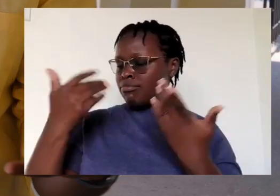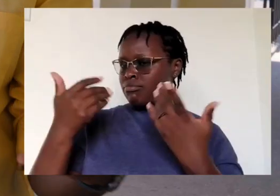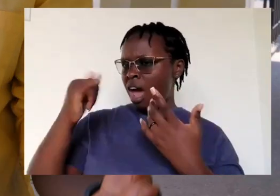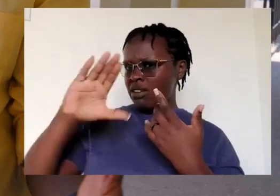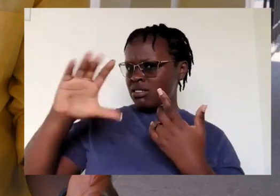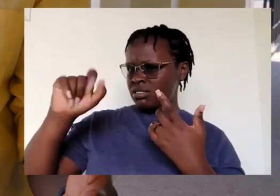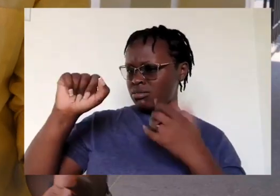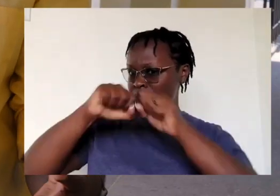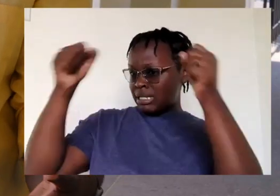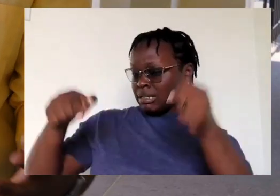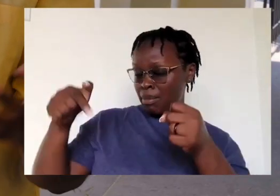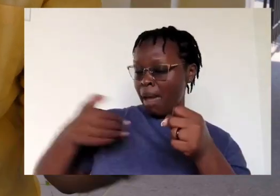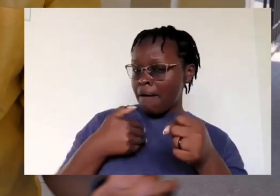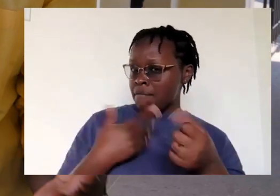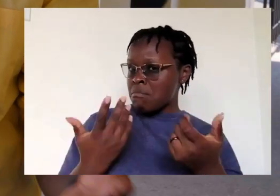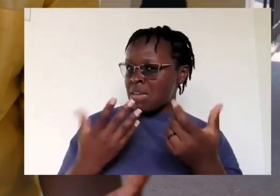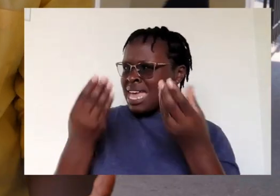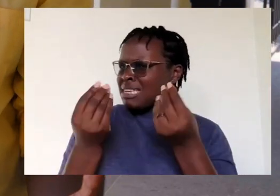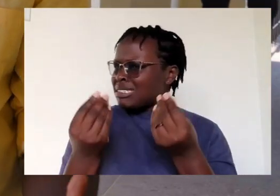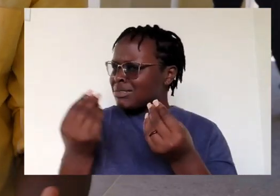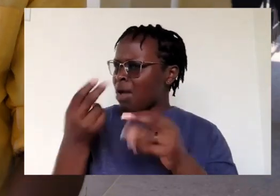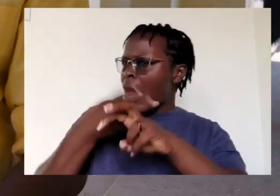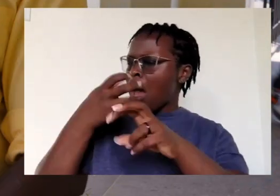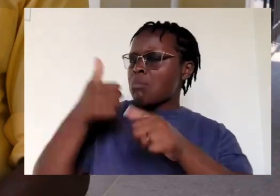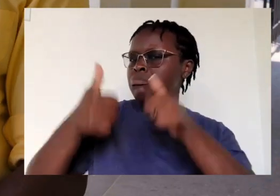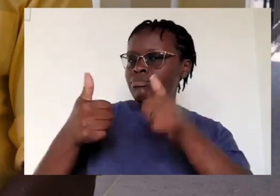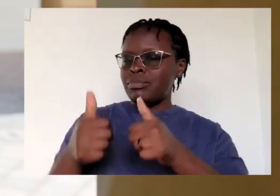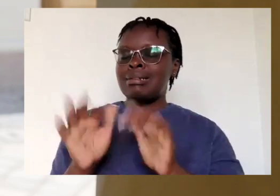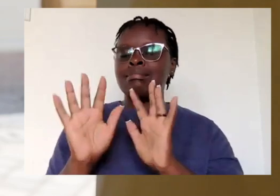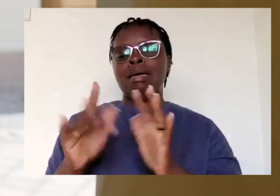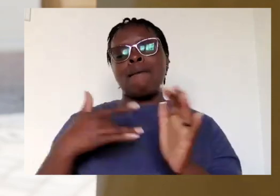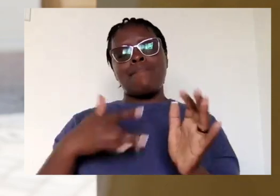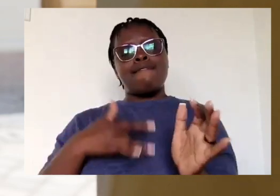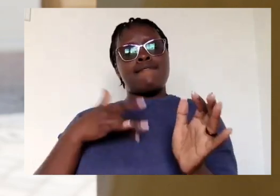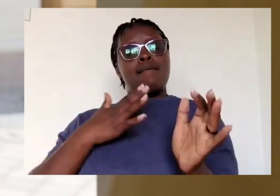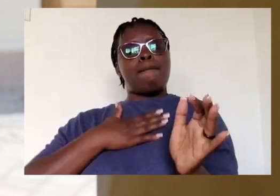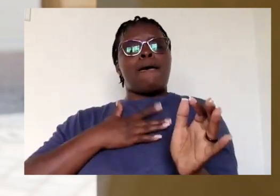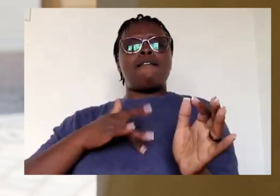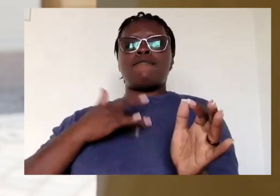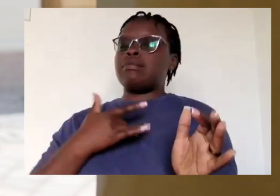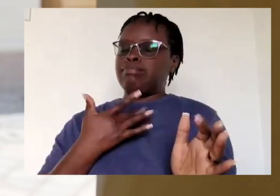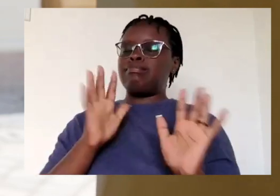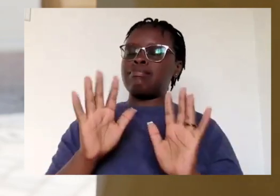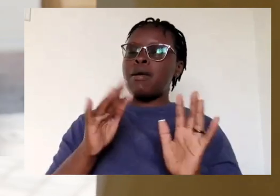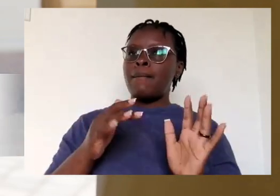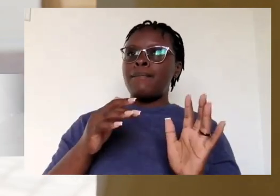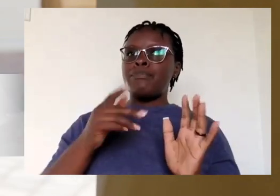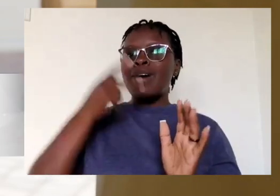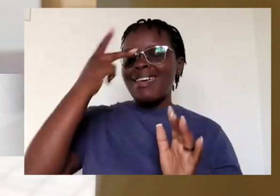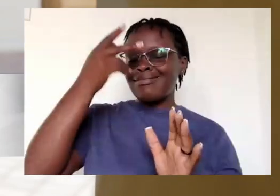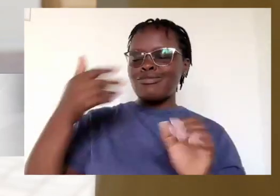EdTech ecosystem? Are there challenges when it comes to that? Yeah, I feel that parents have been left out, being